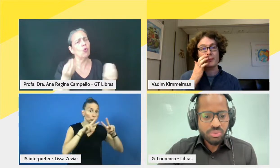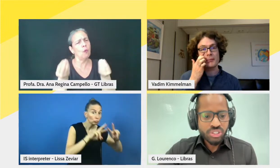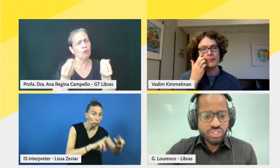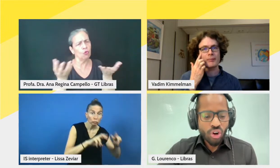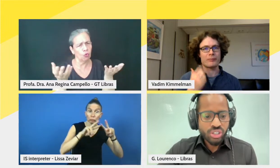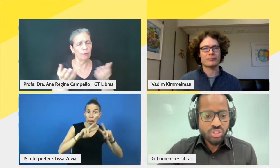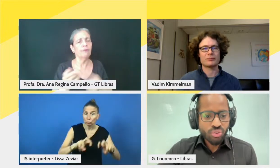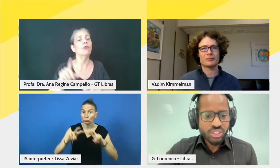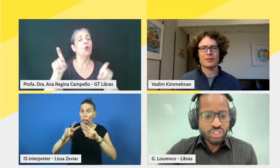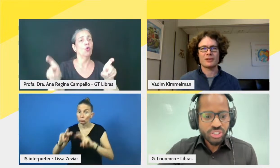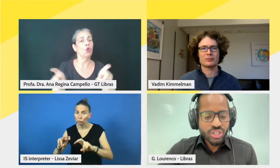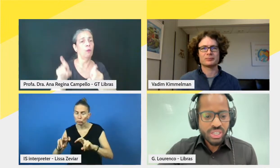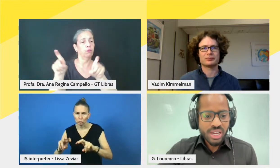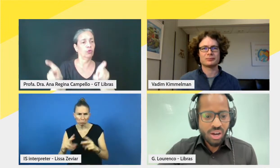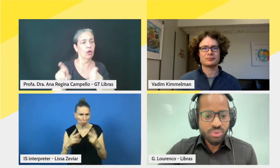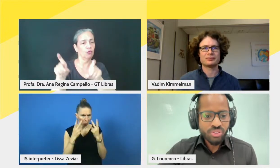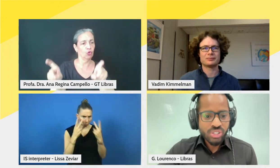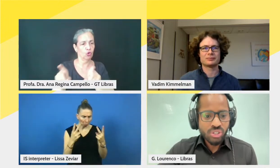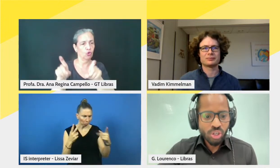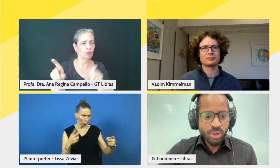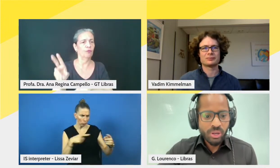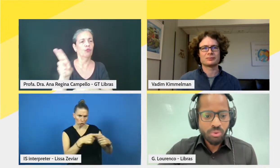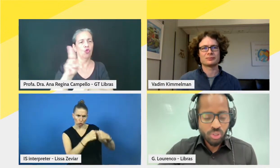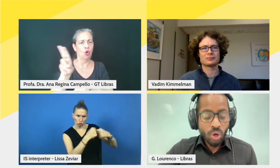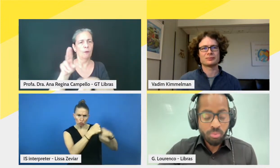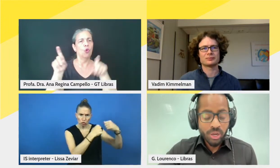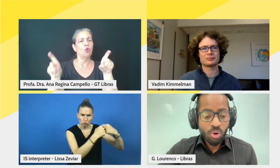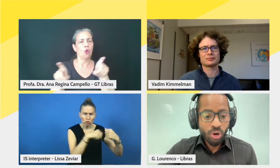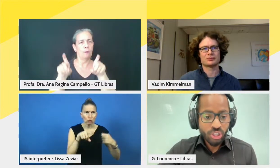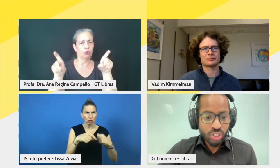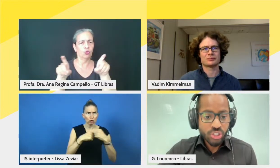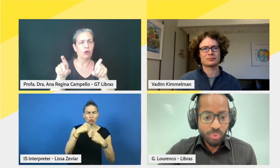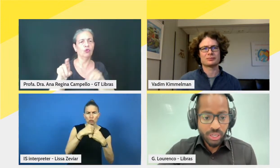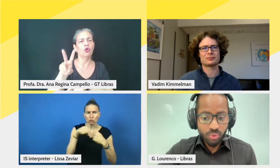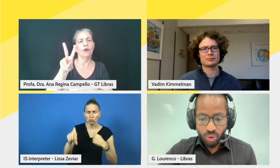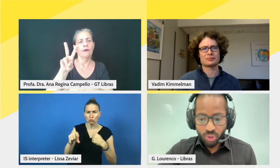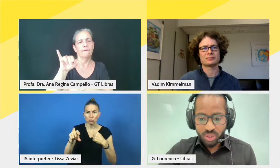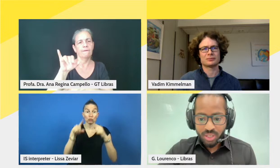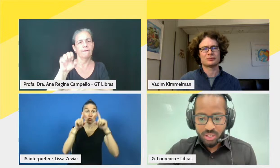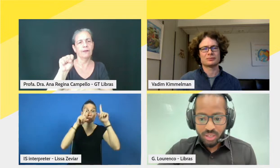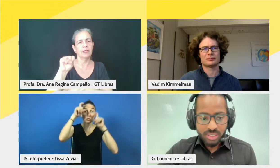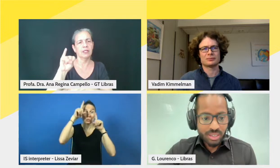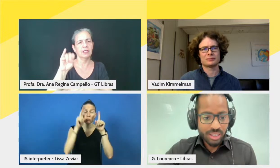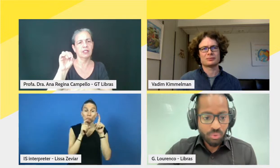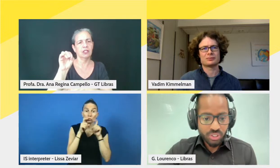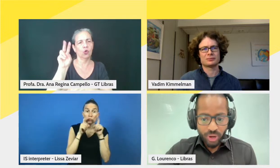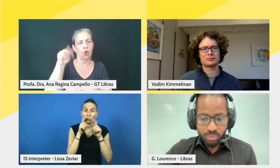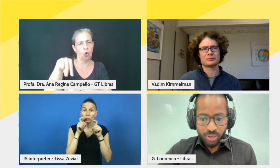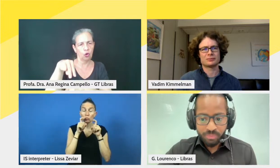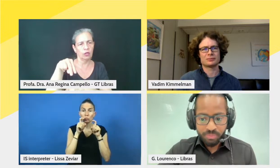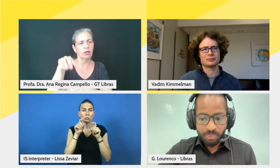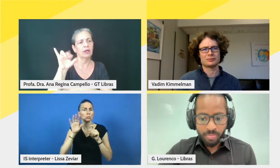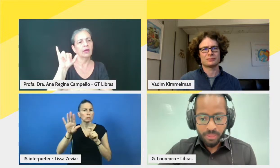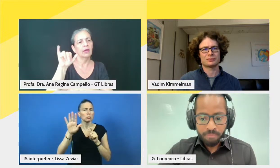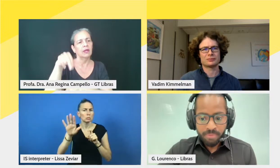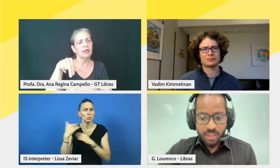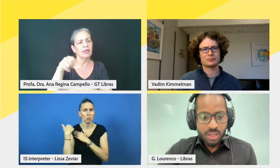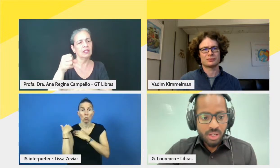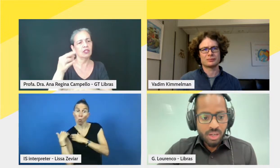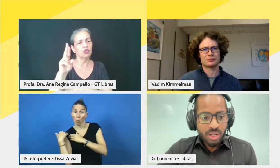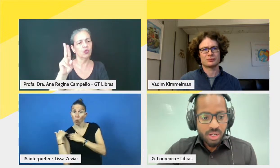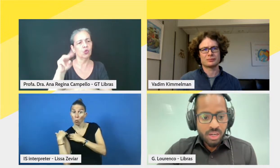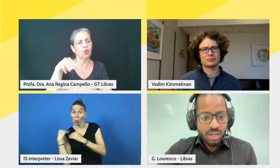sign languages are structured and how these non-manual markers play a role in sign language grammar.